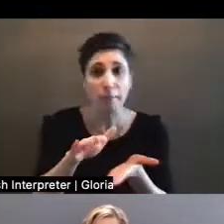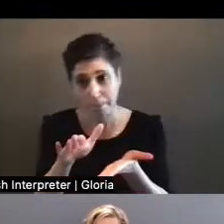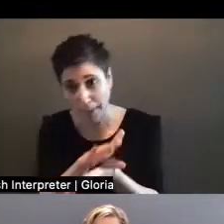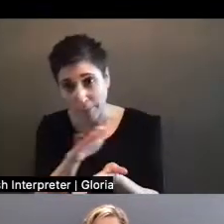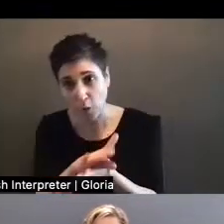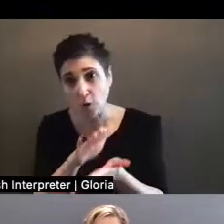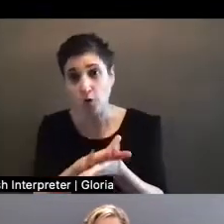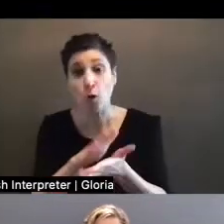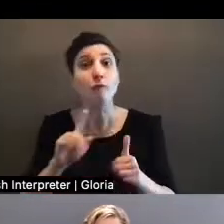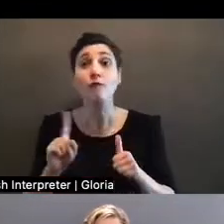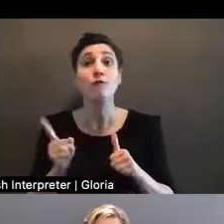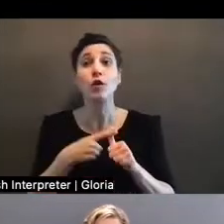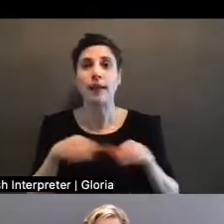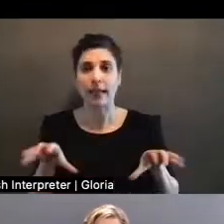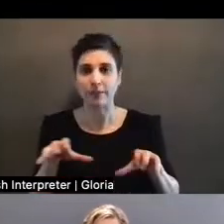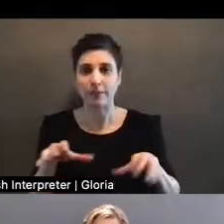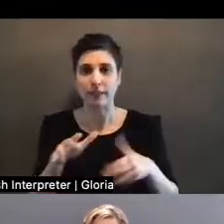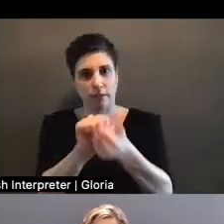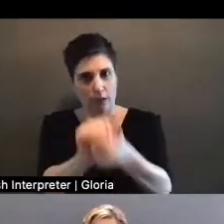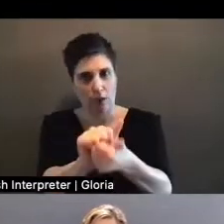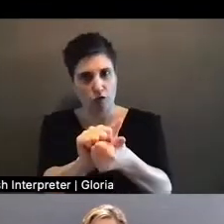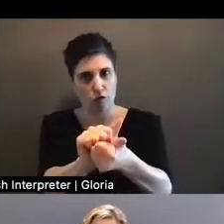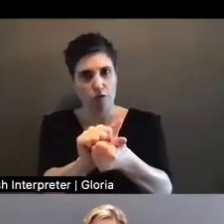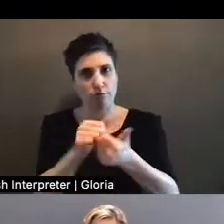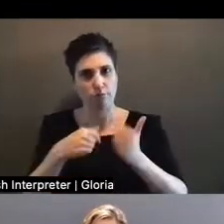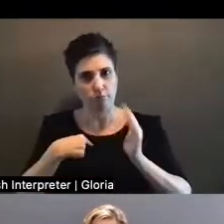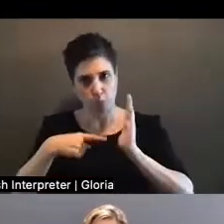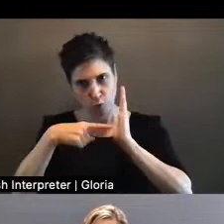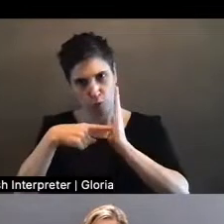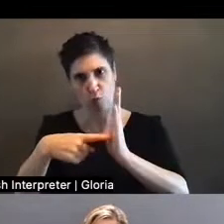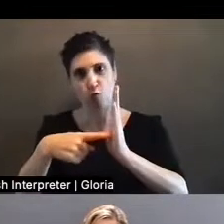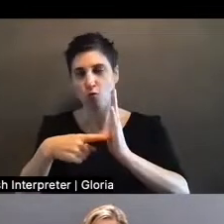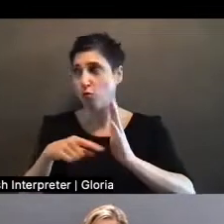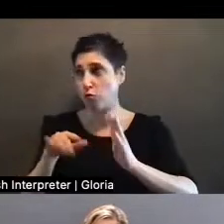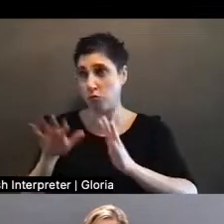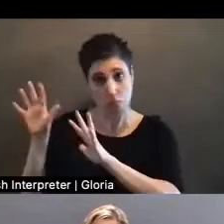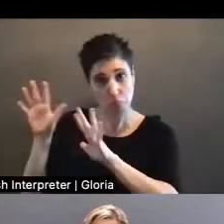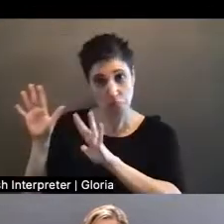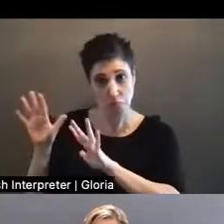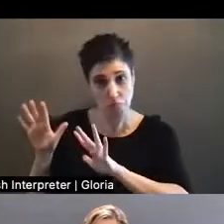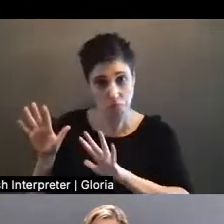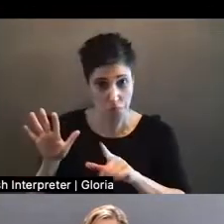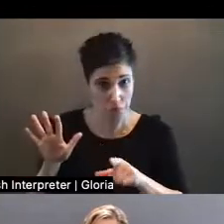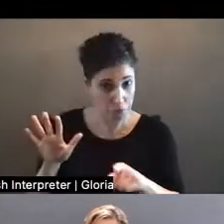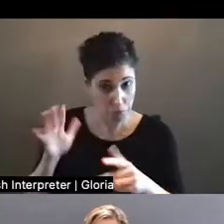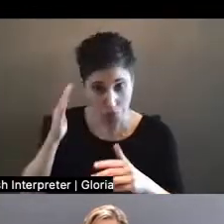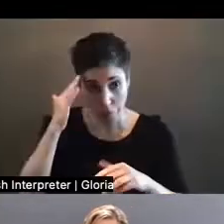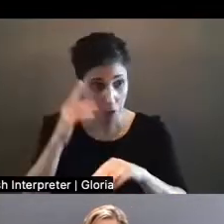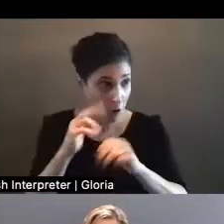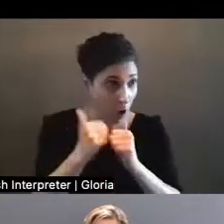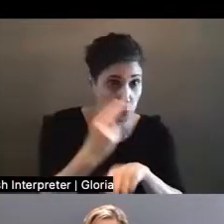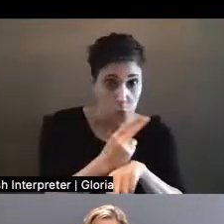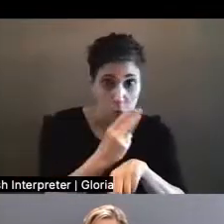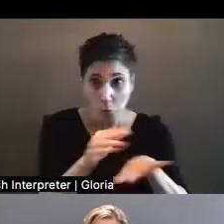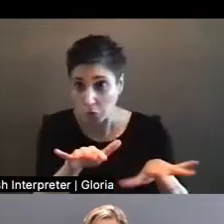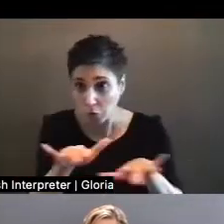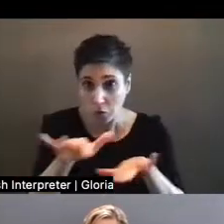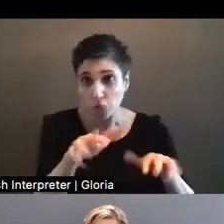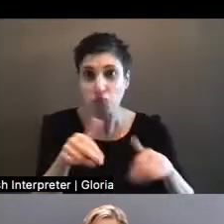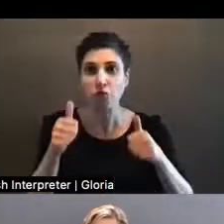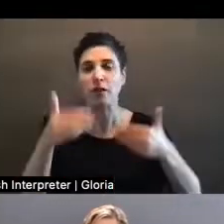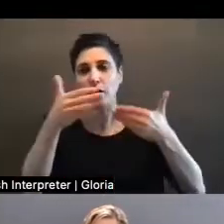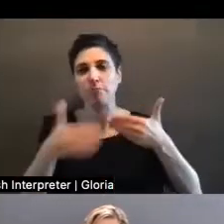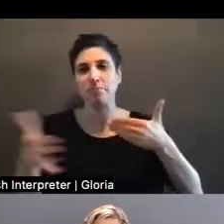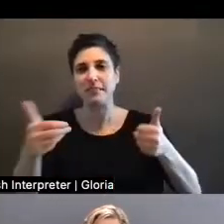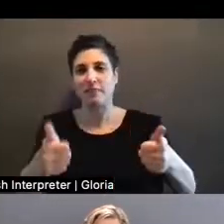them to see, just to review how to use those skills. So I'm